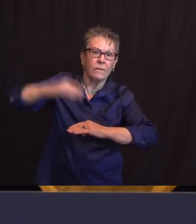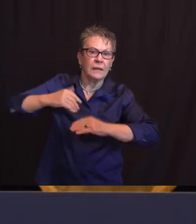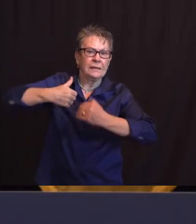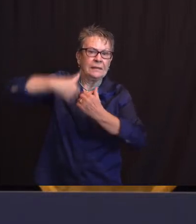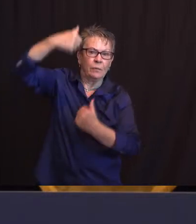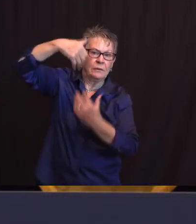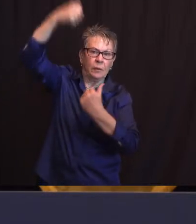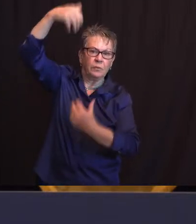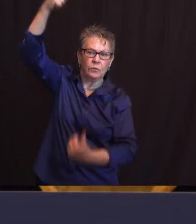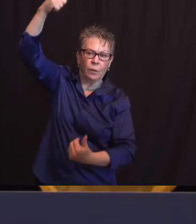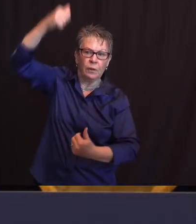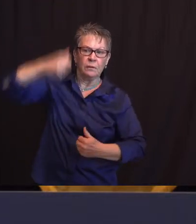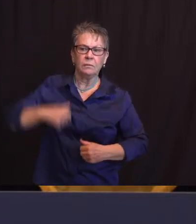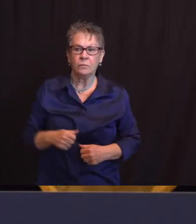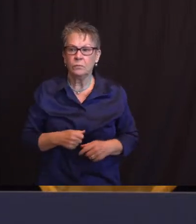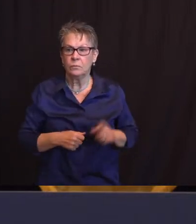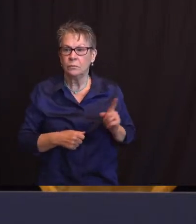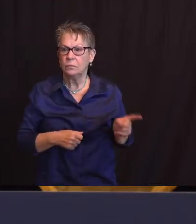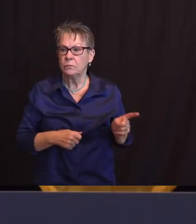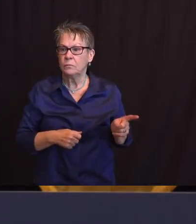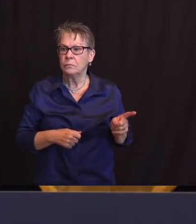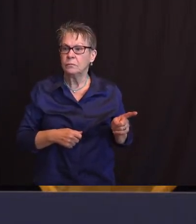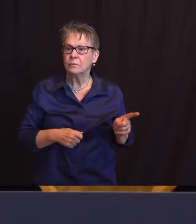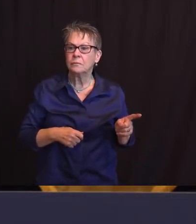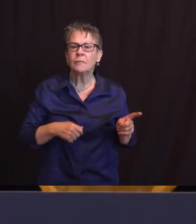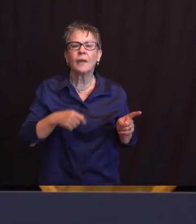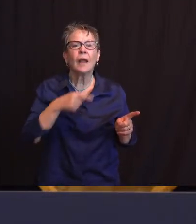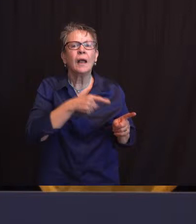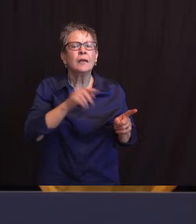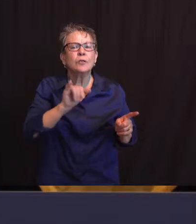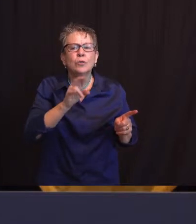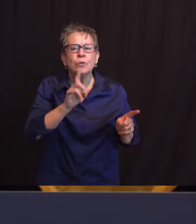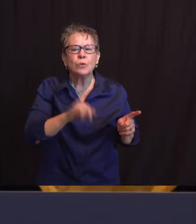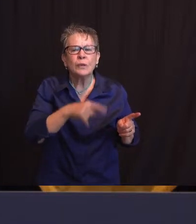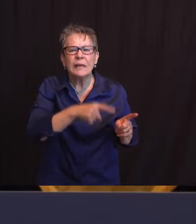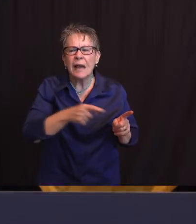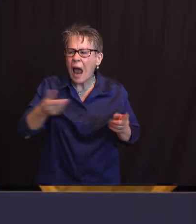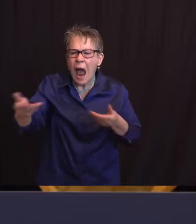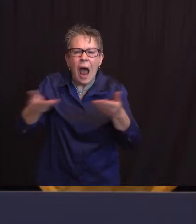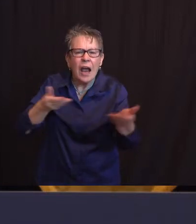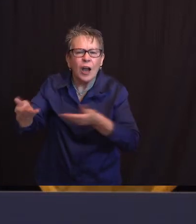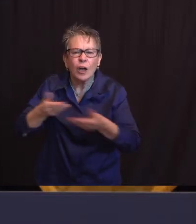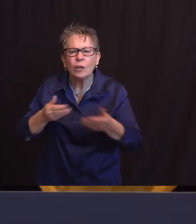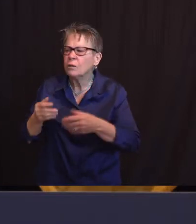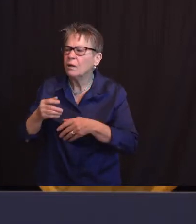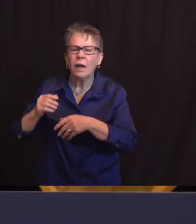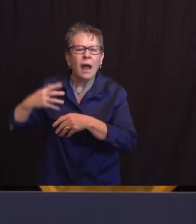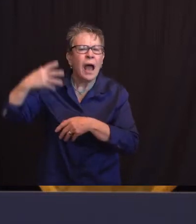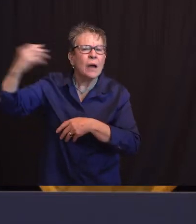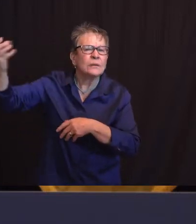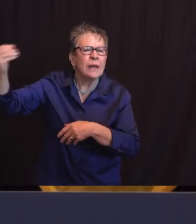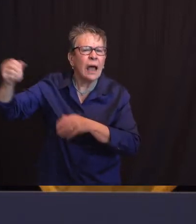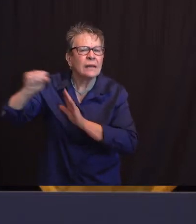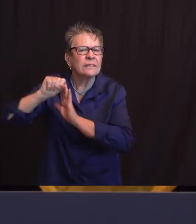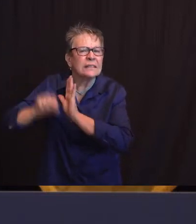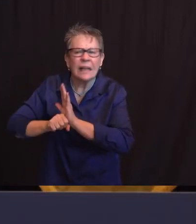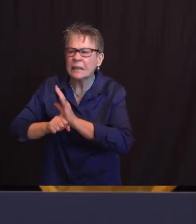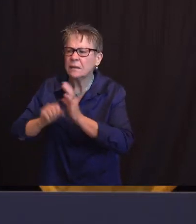whole process. What can we, not just even in the pandemic, but as a general matter in long-term care, executive orders that were